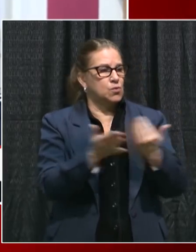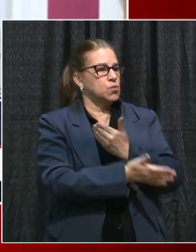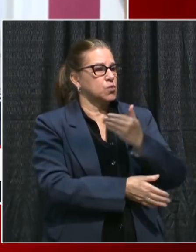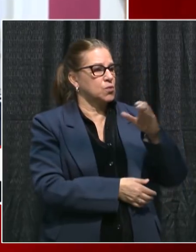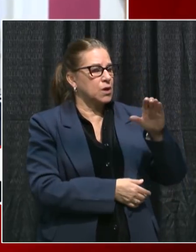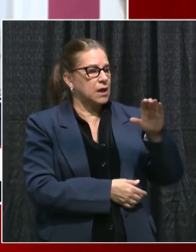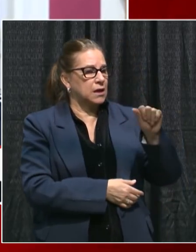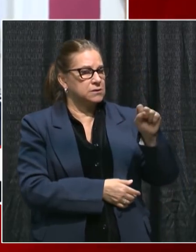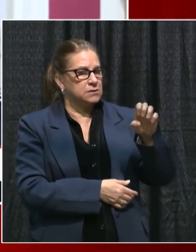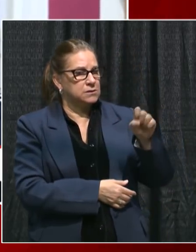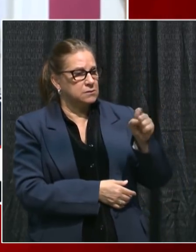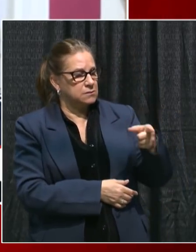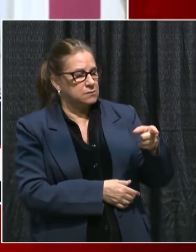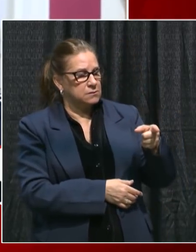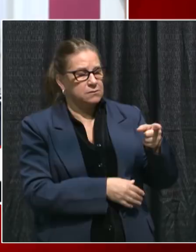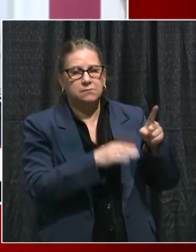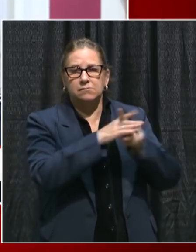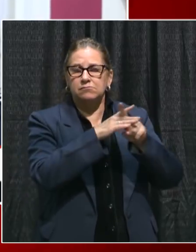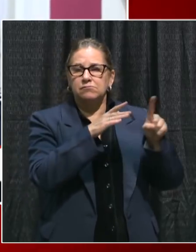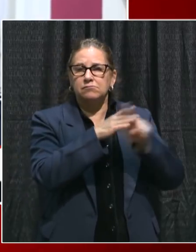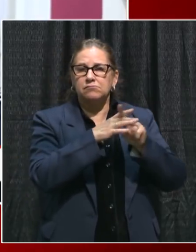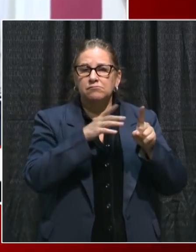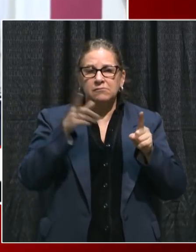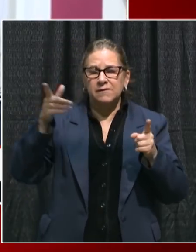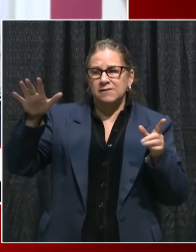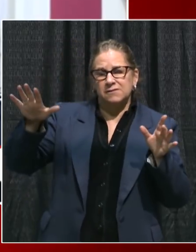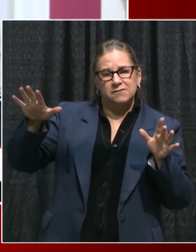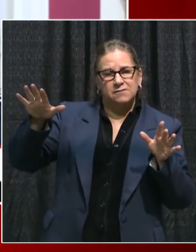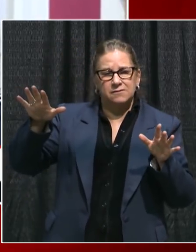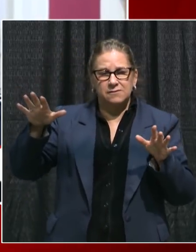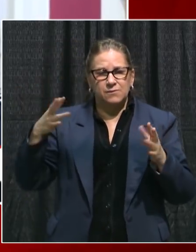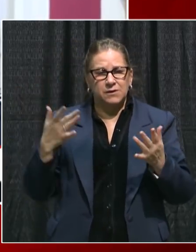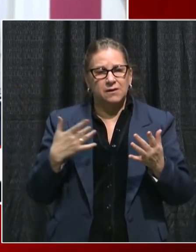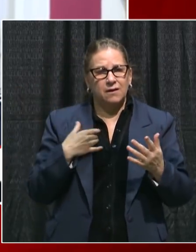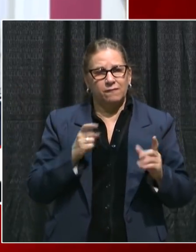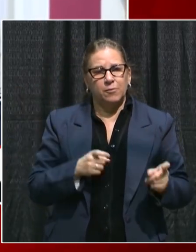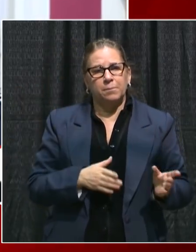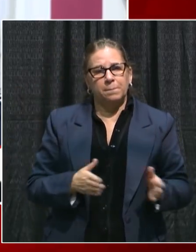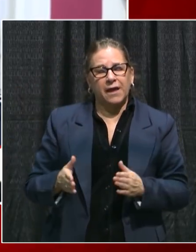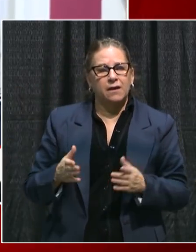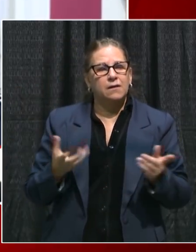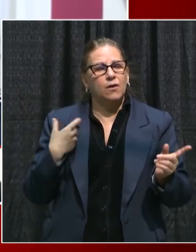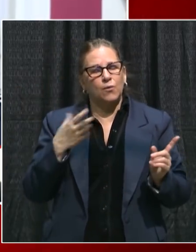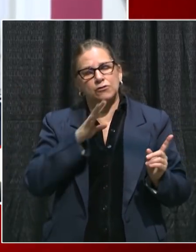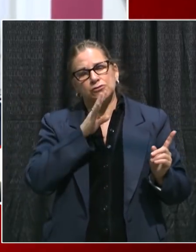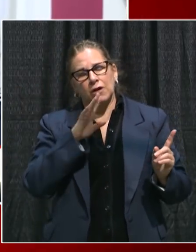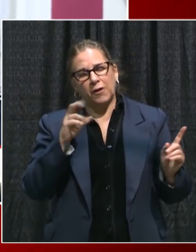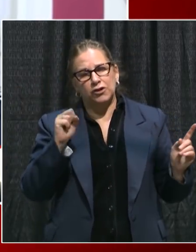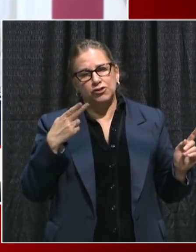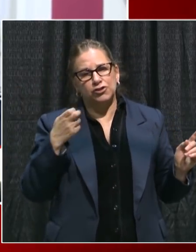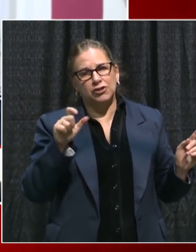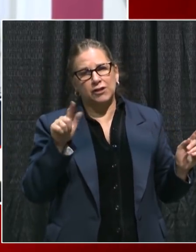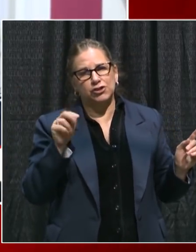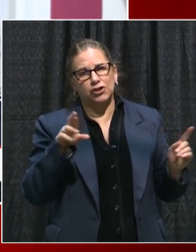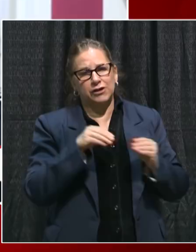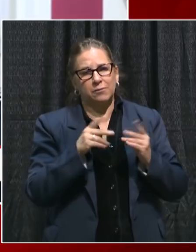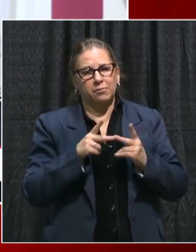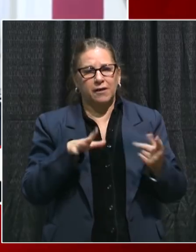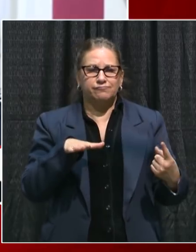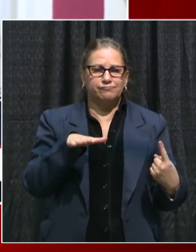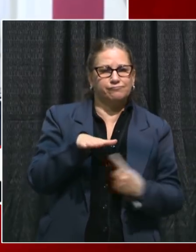Make a decision about the shelter-in-place order being extended. We'll do it this week.